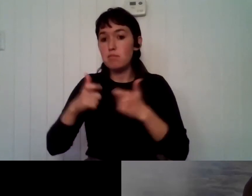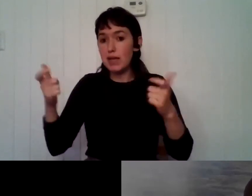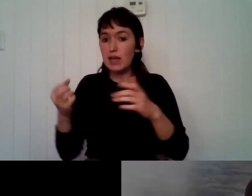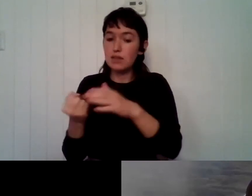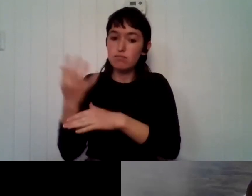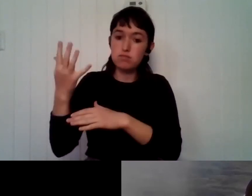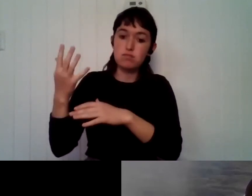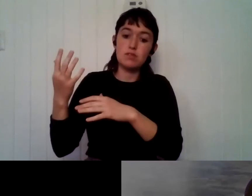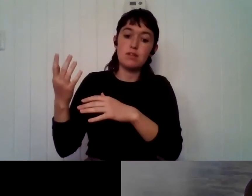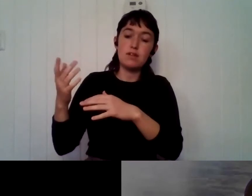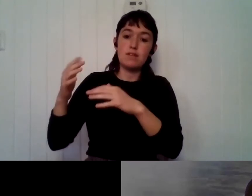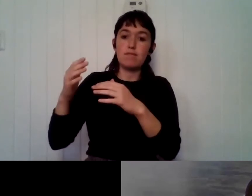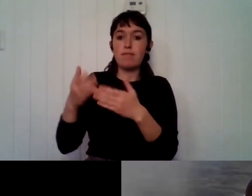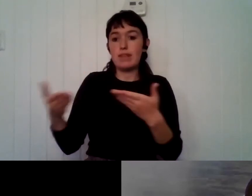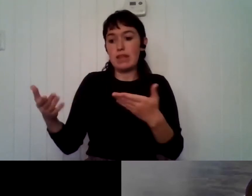starts again.